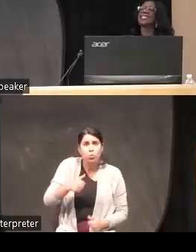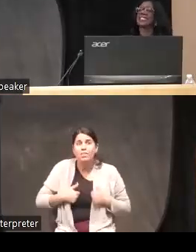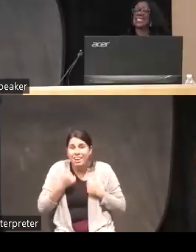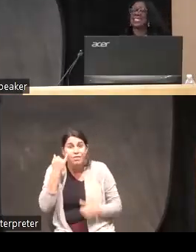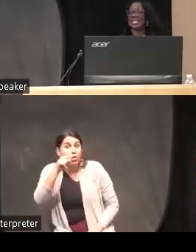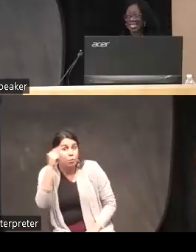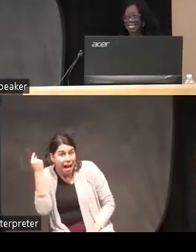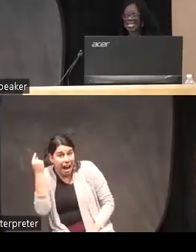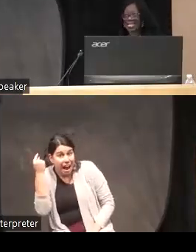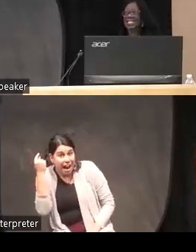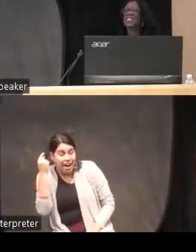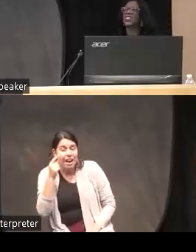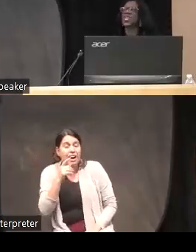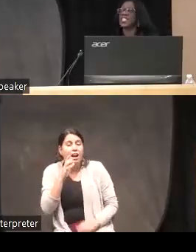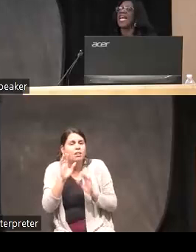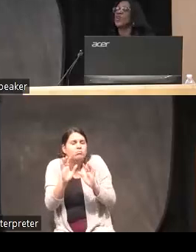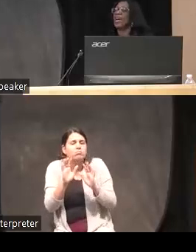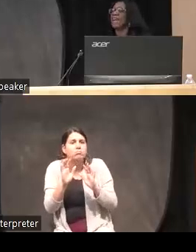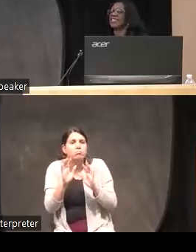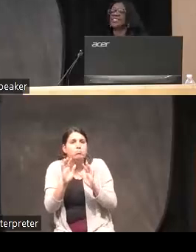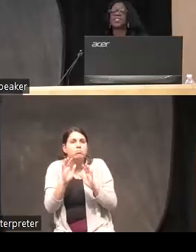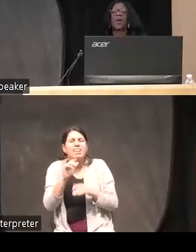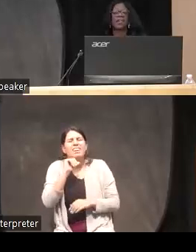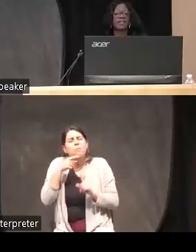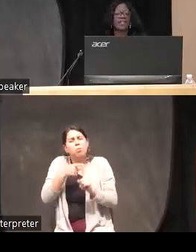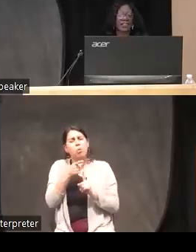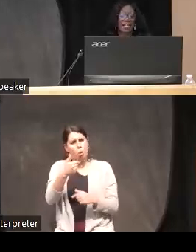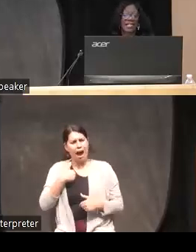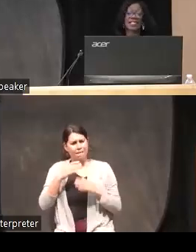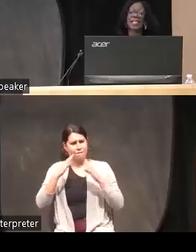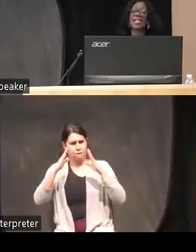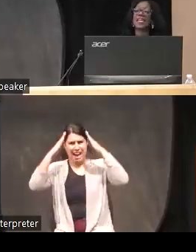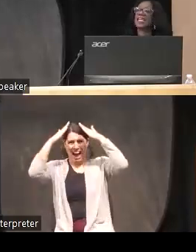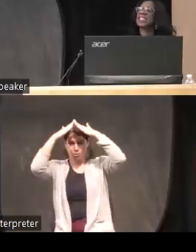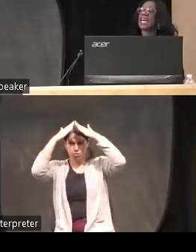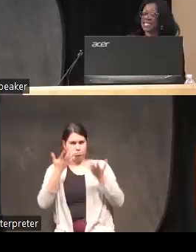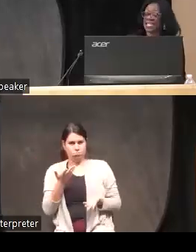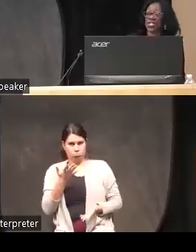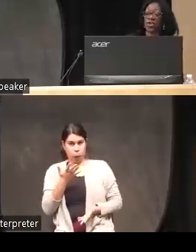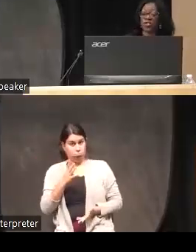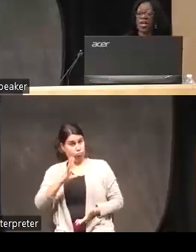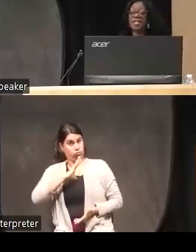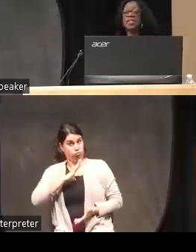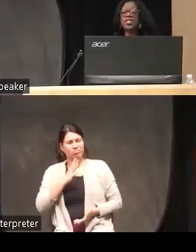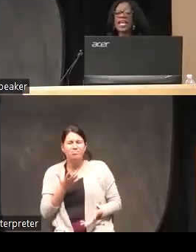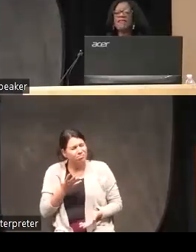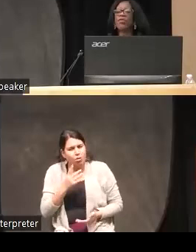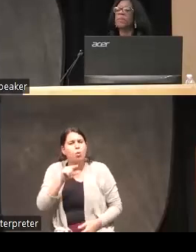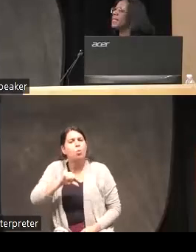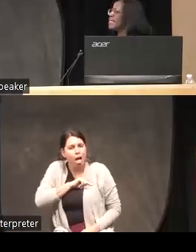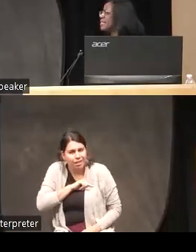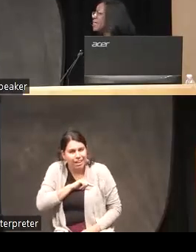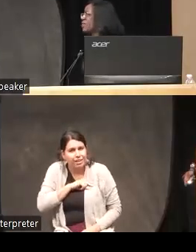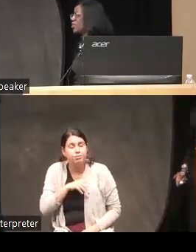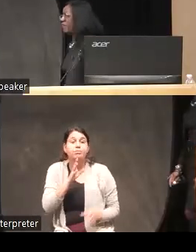is it's not just that you have housing, it's the quality of the housing that is at issue also. Let me just say